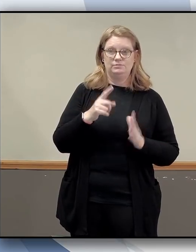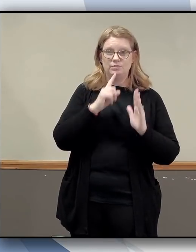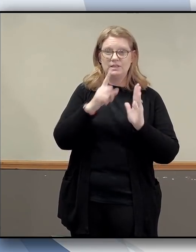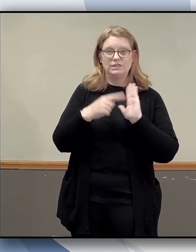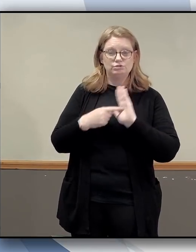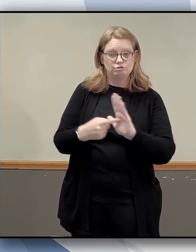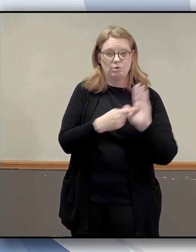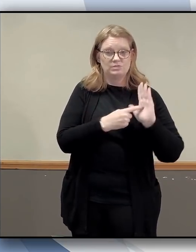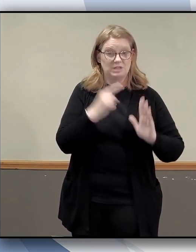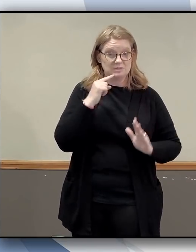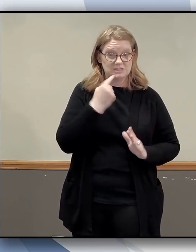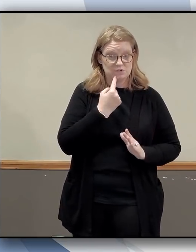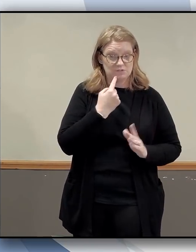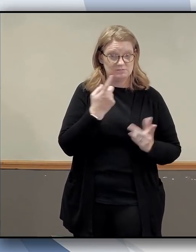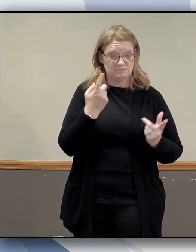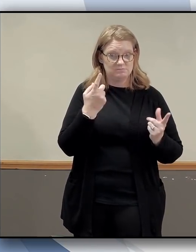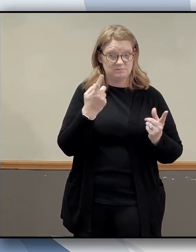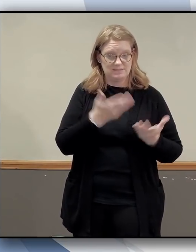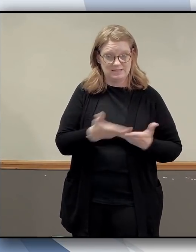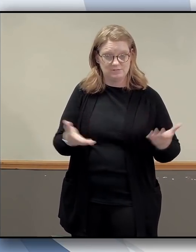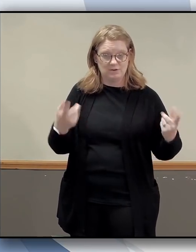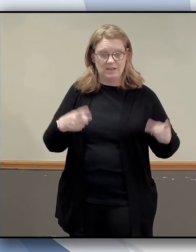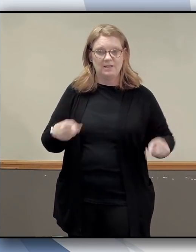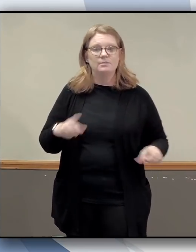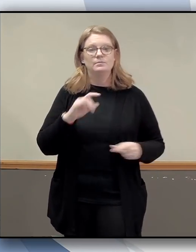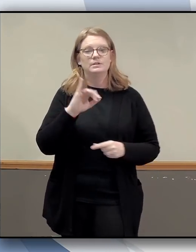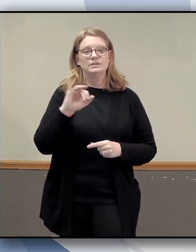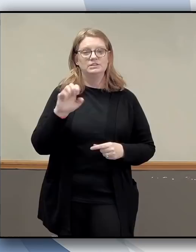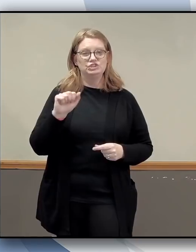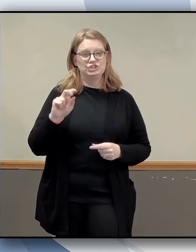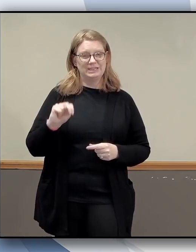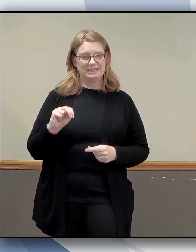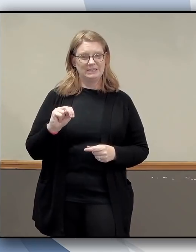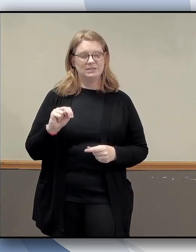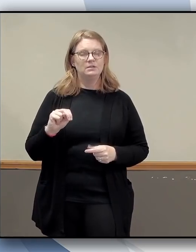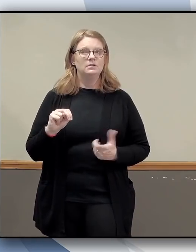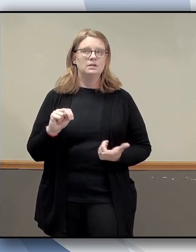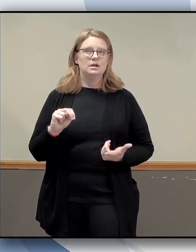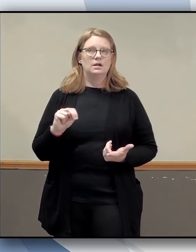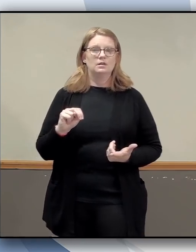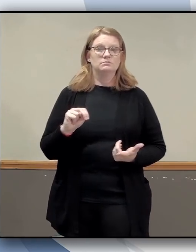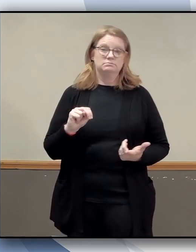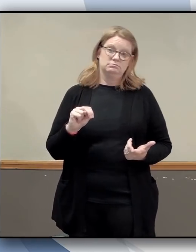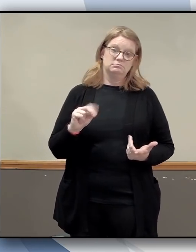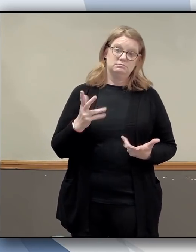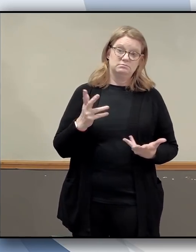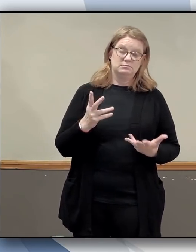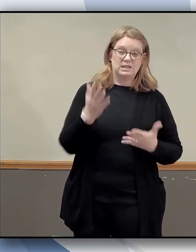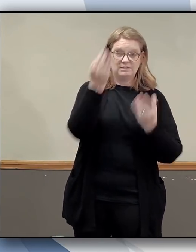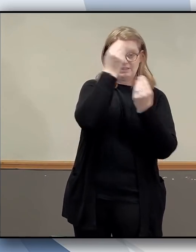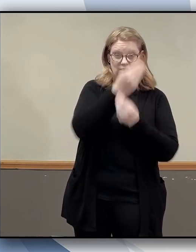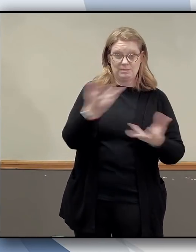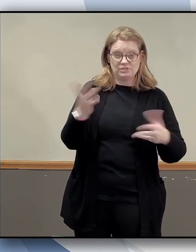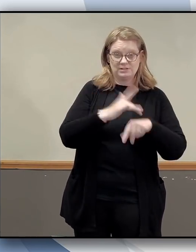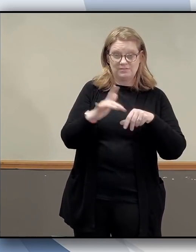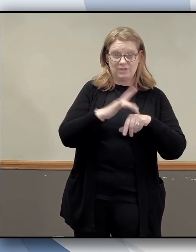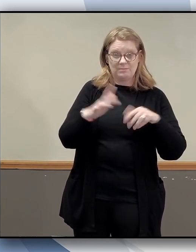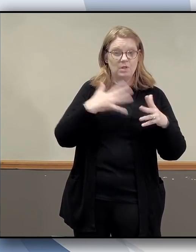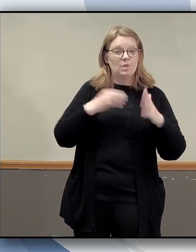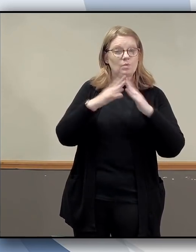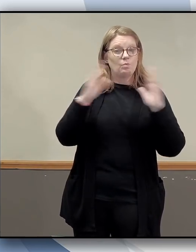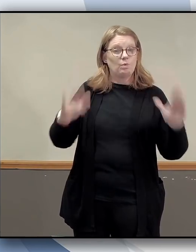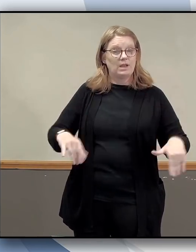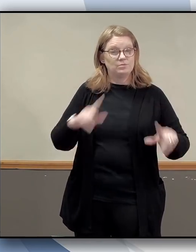public? Well, question from Jean. This information is shared publicly. The White House reports are